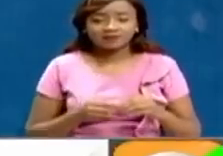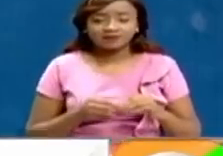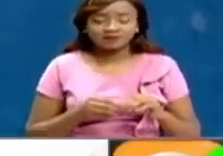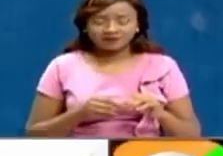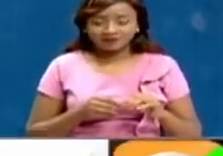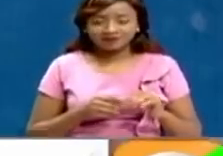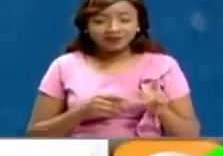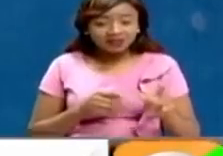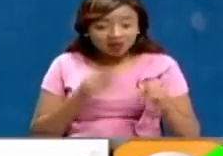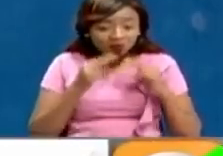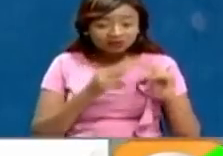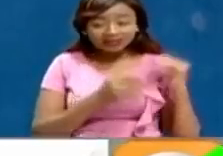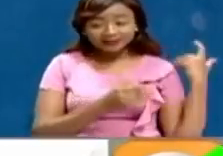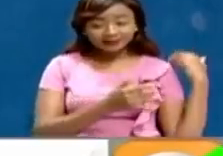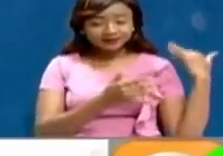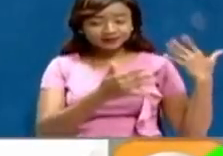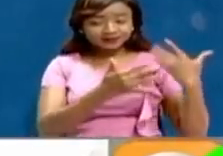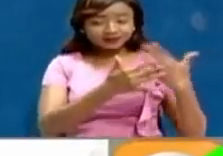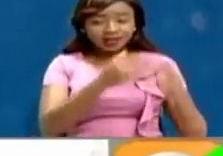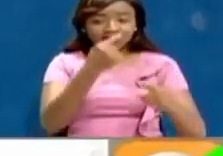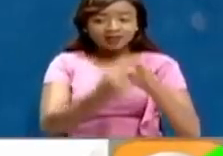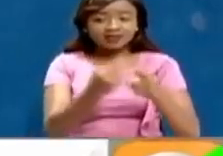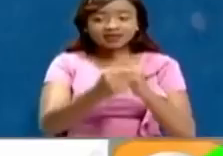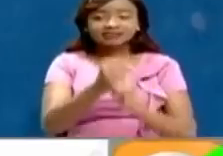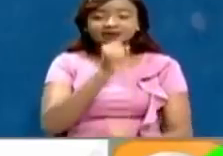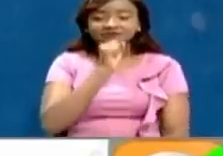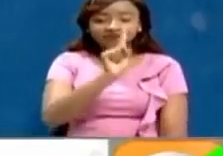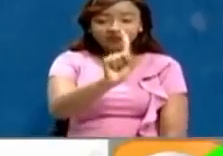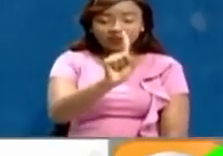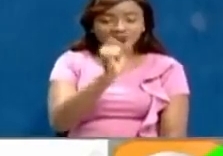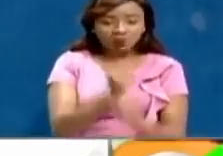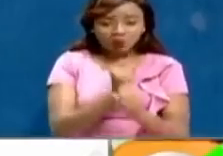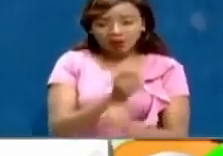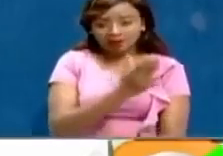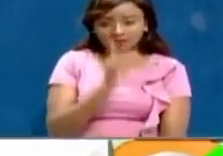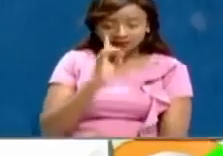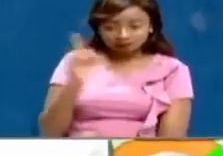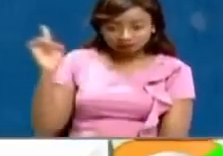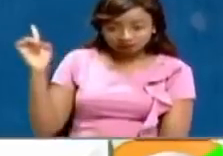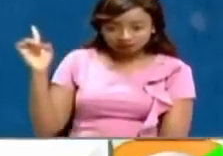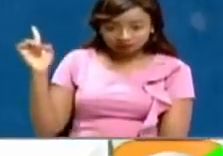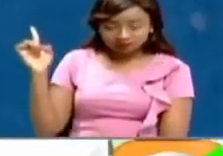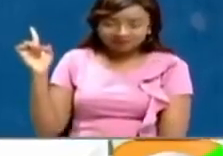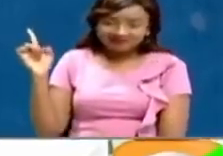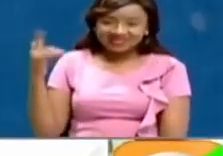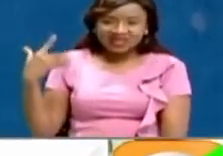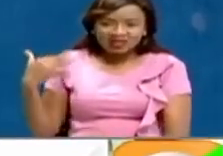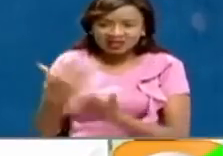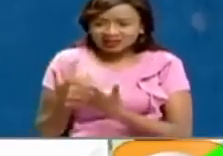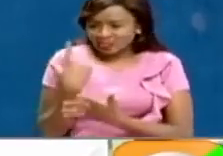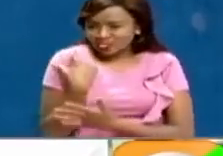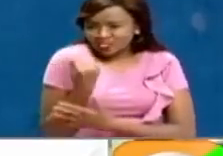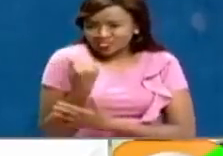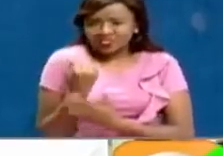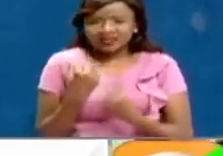The 51-year-old hotel, located in Nairobi's CBD and adjacent to Parliament buildings, has been struggling to meet its financial